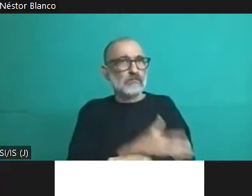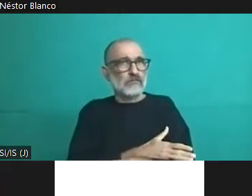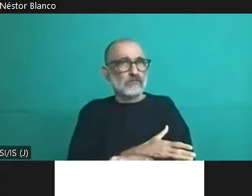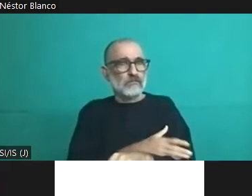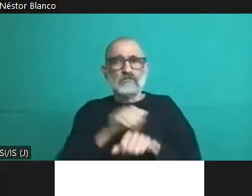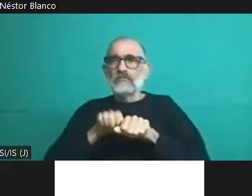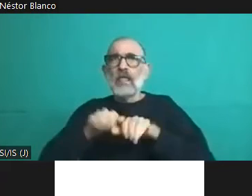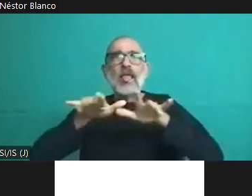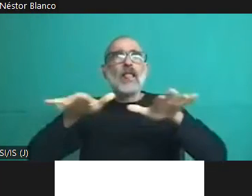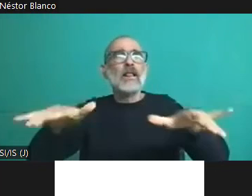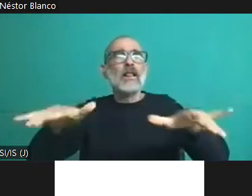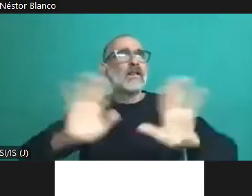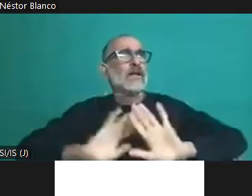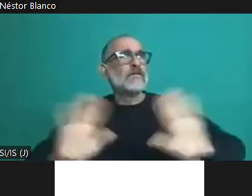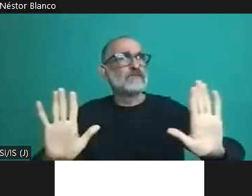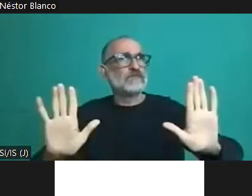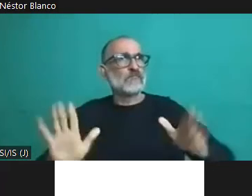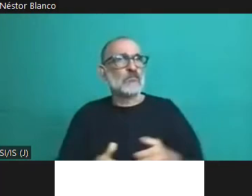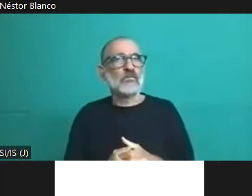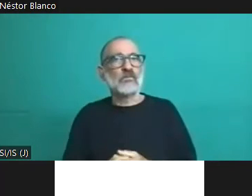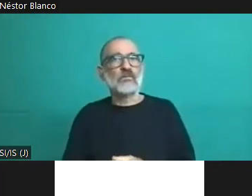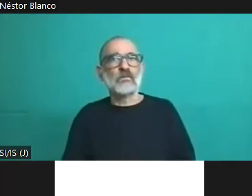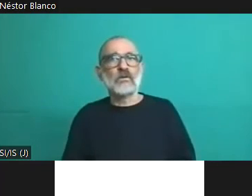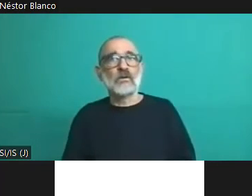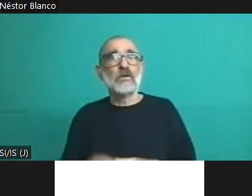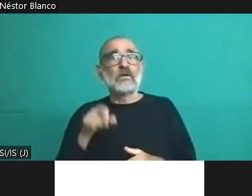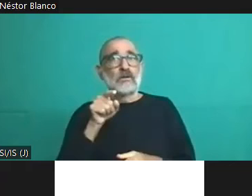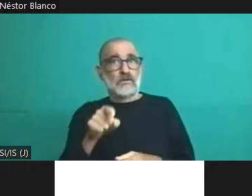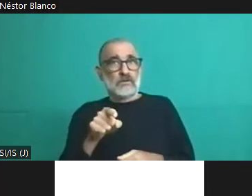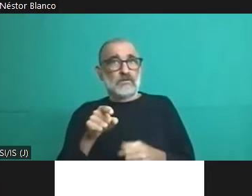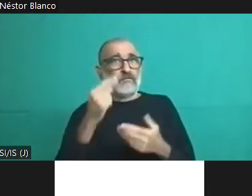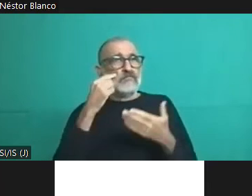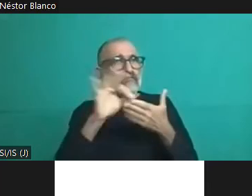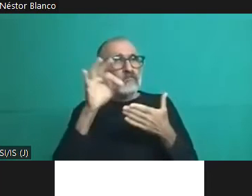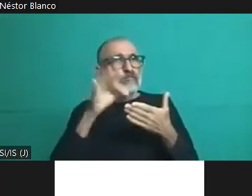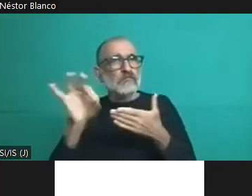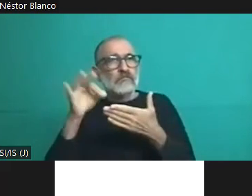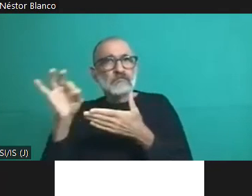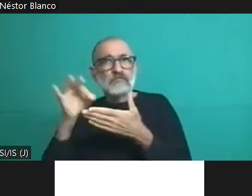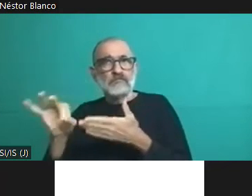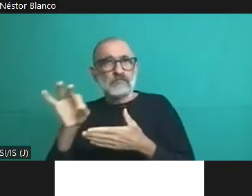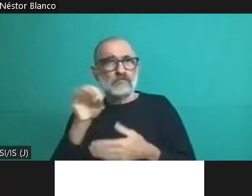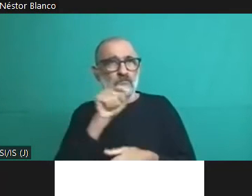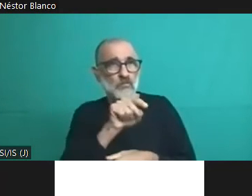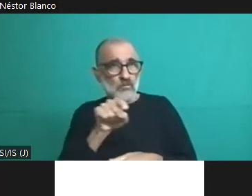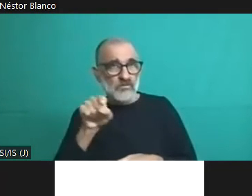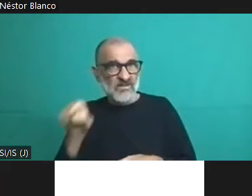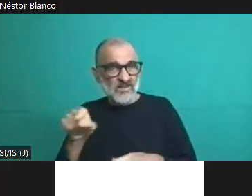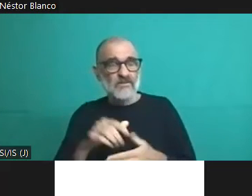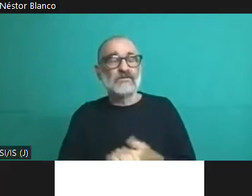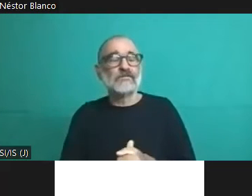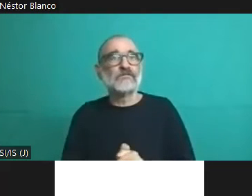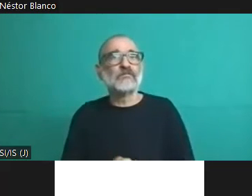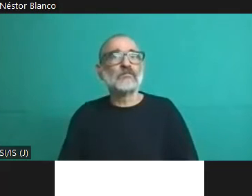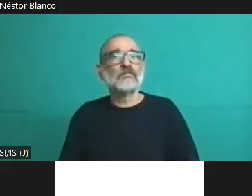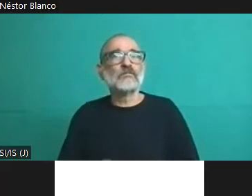be used as data for action and not pushed under the table. To improve hand hygiene compliance, through